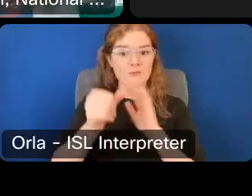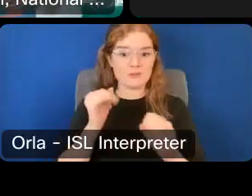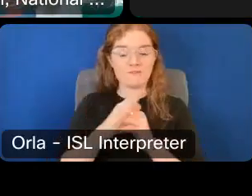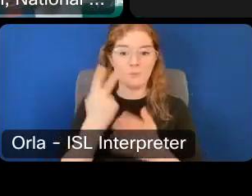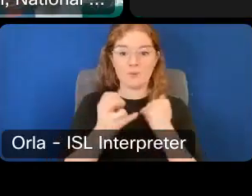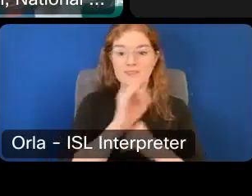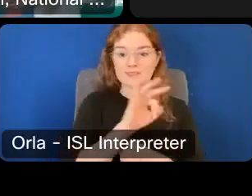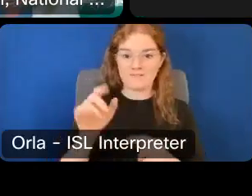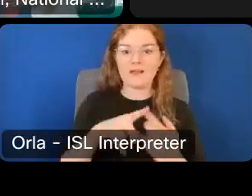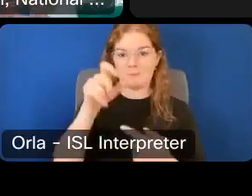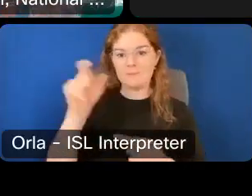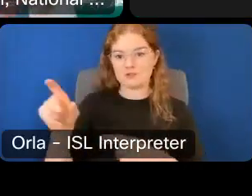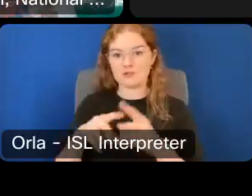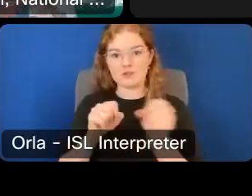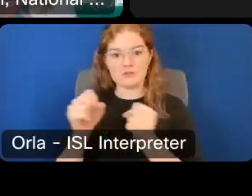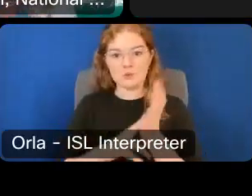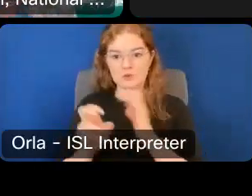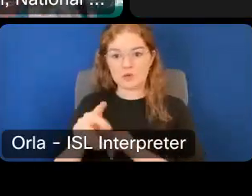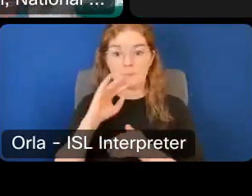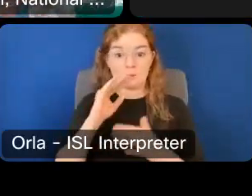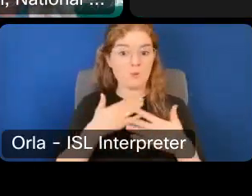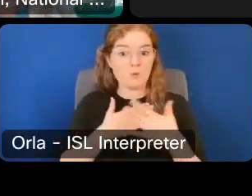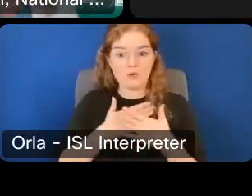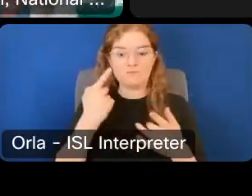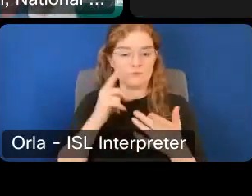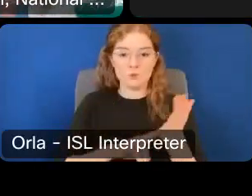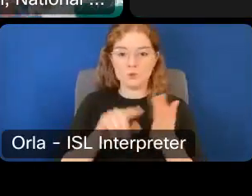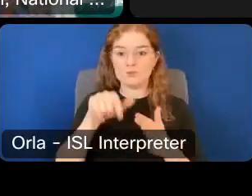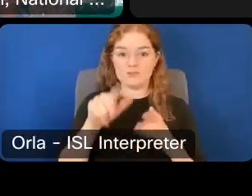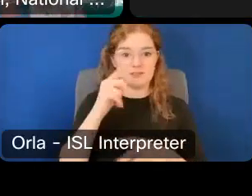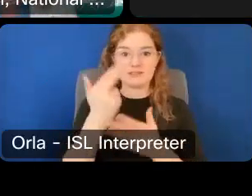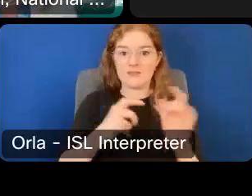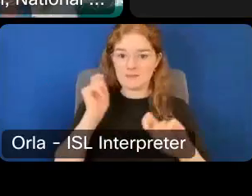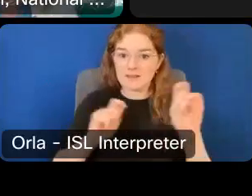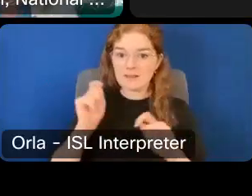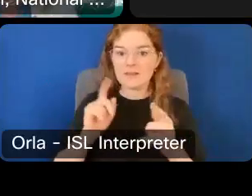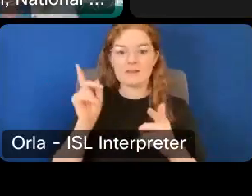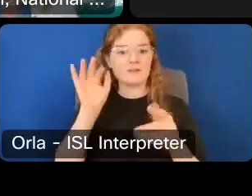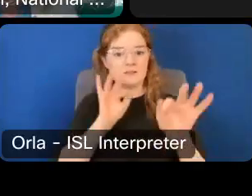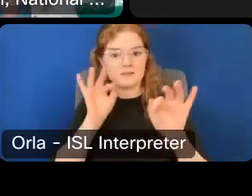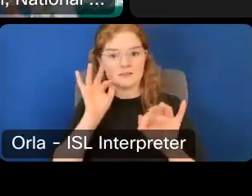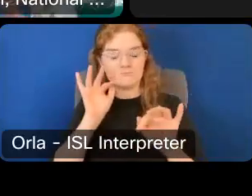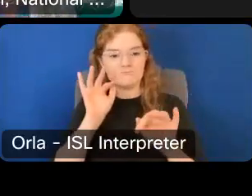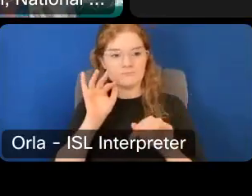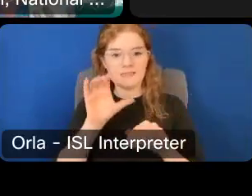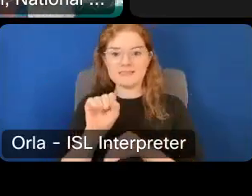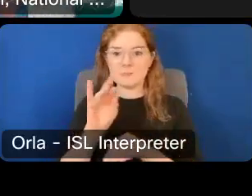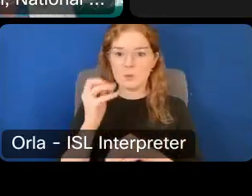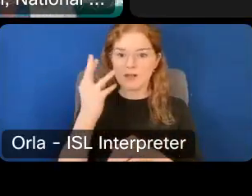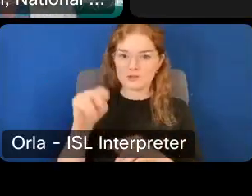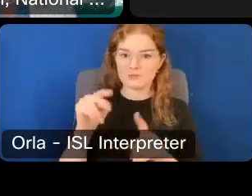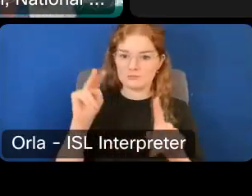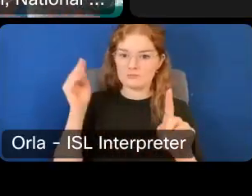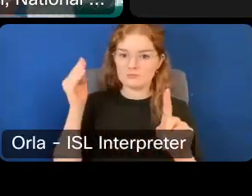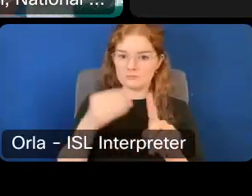well as the patients and service users. So we would love to use some of these design thinking and simulation approaches to really enhance even the